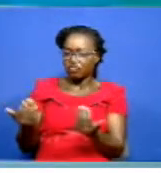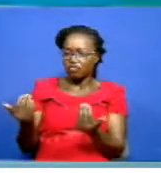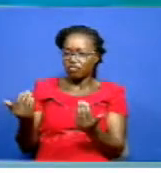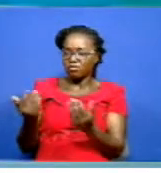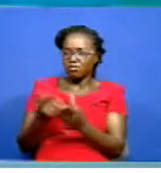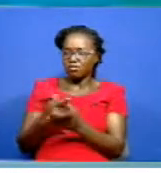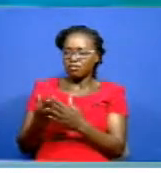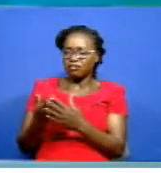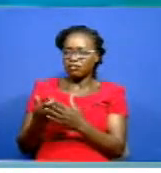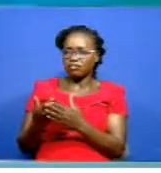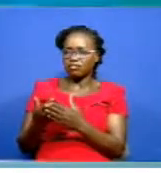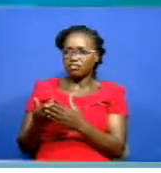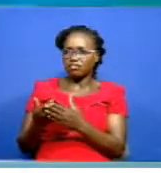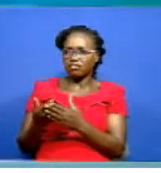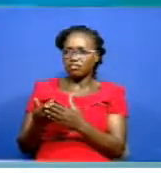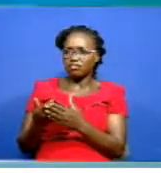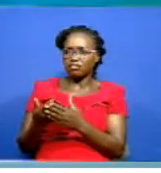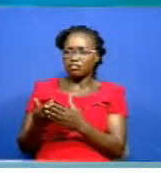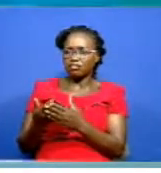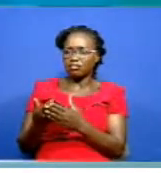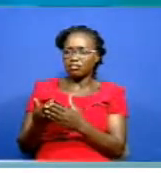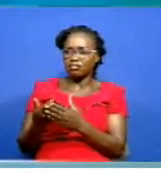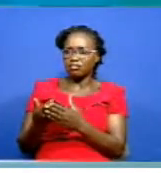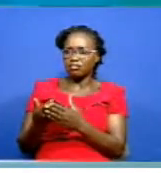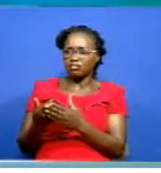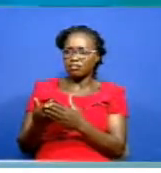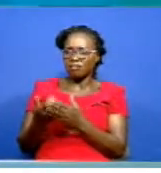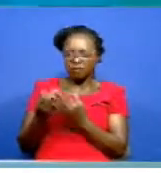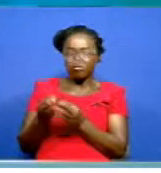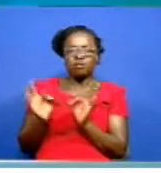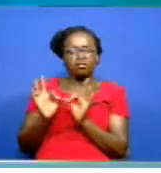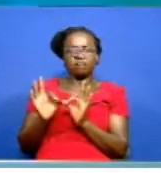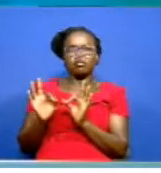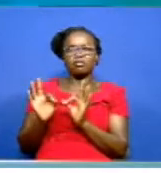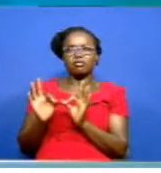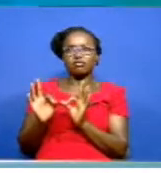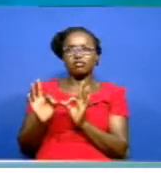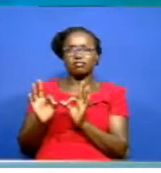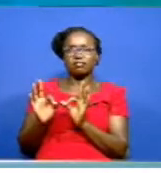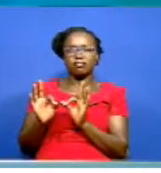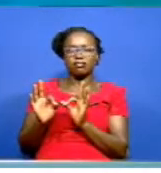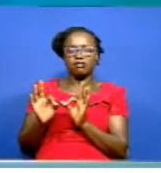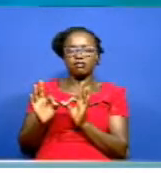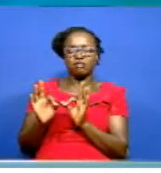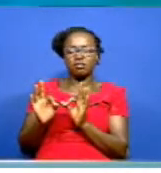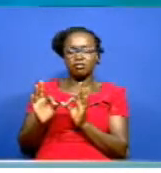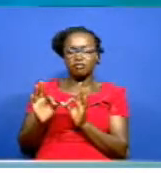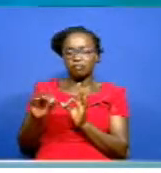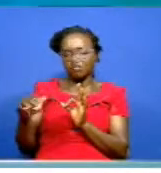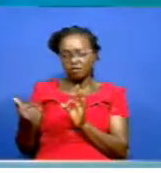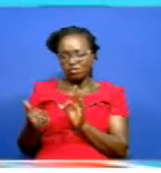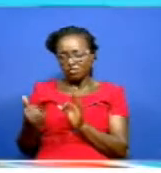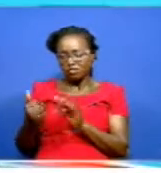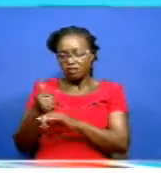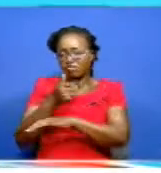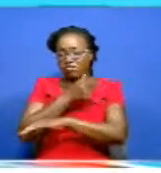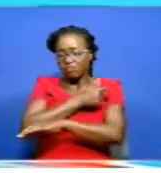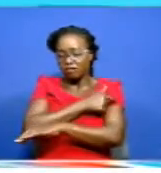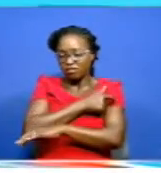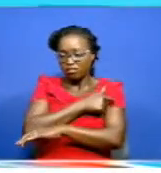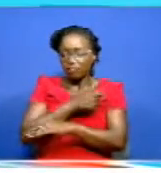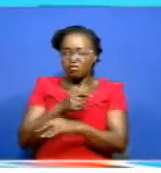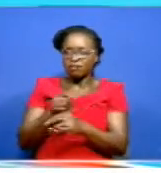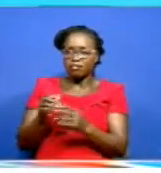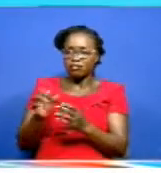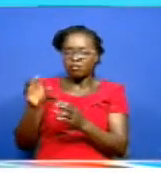then we are open to looking at other vaccines. And you are the head of